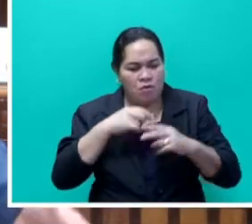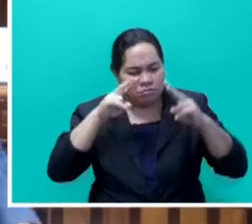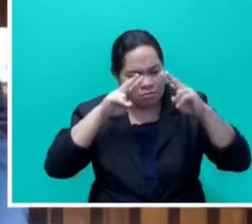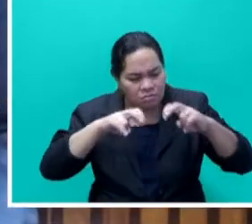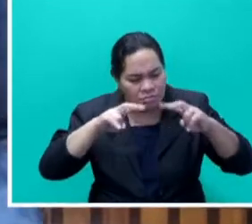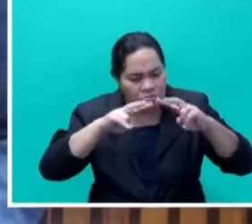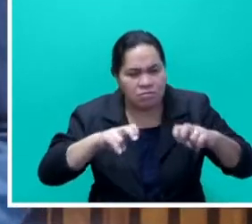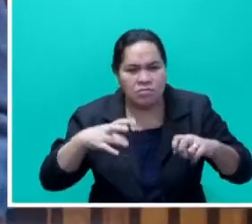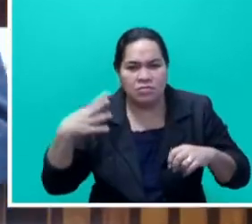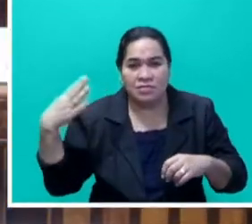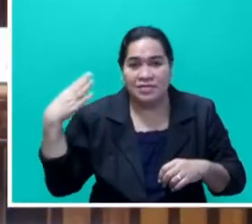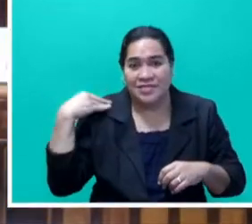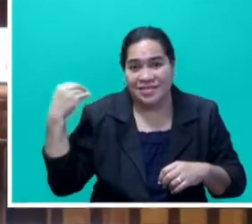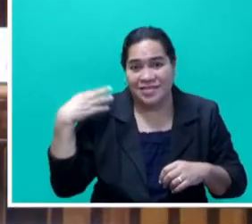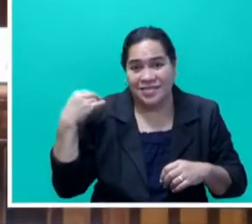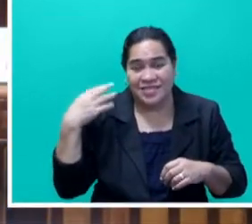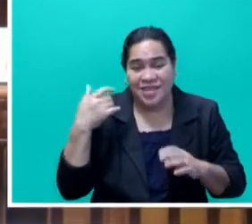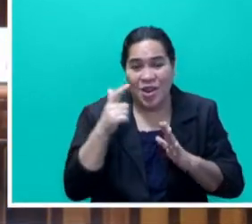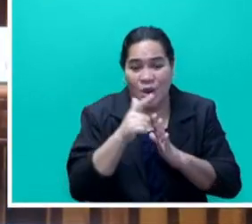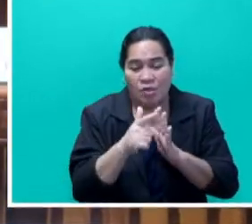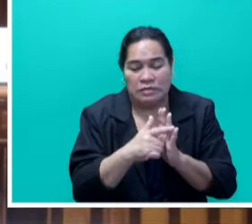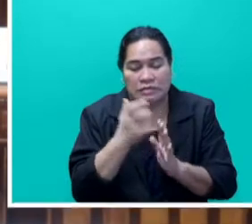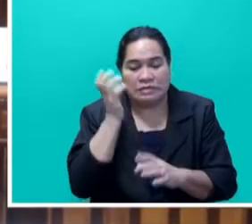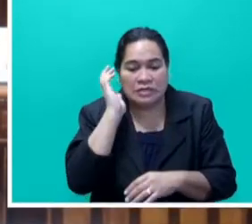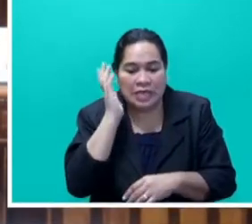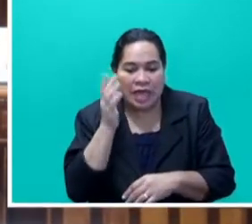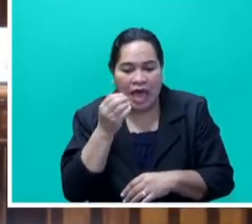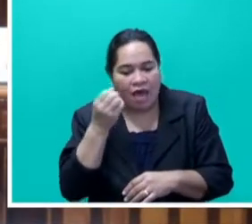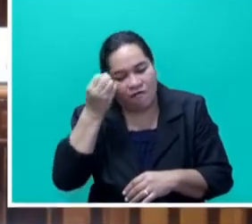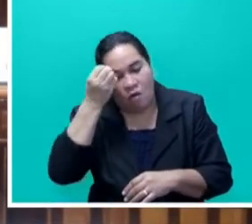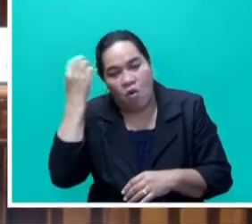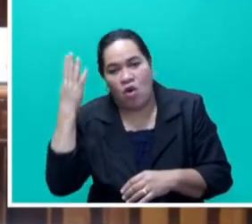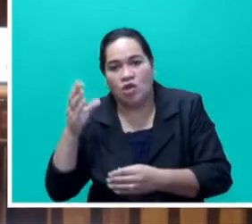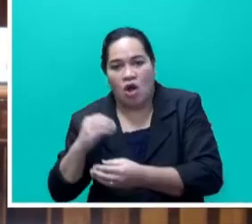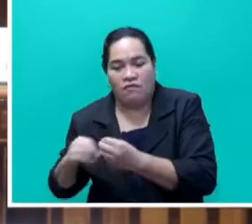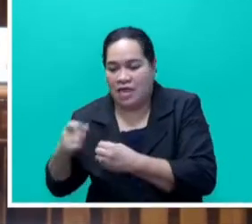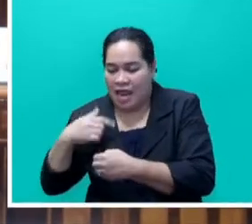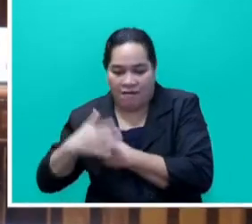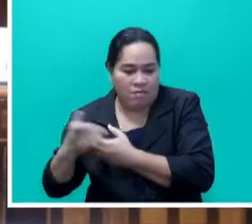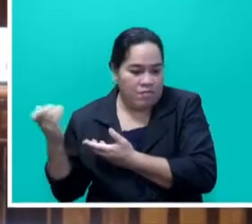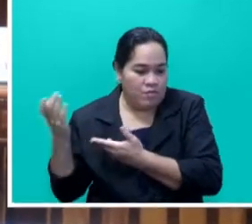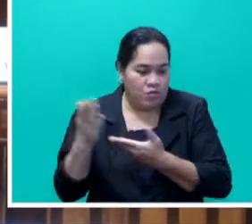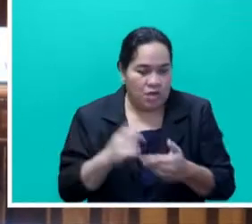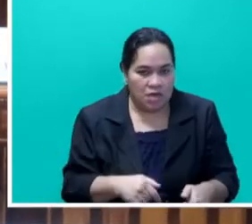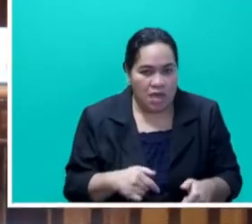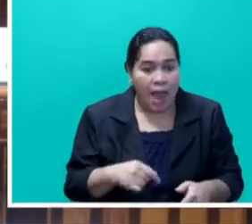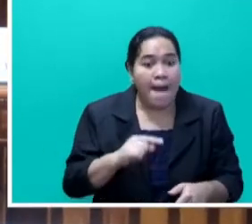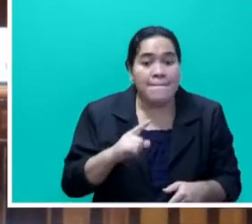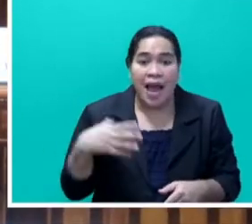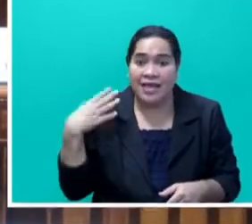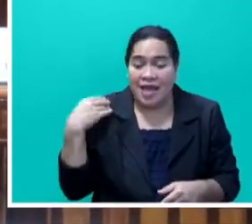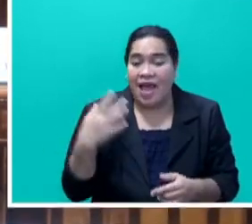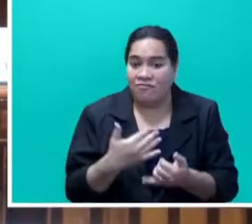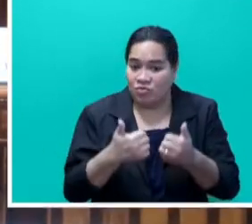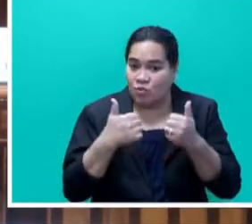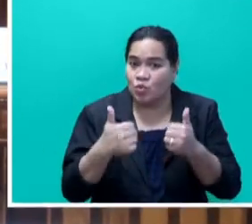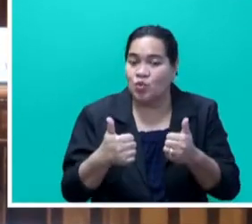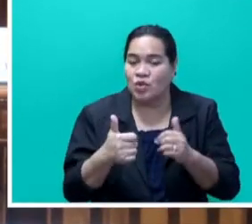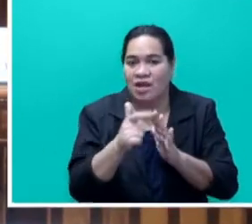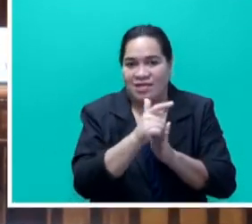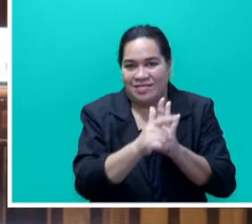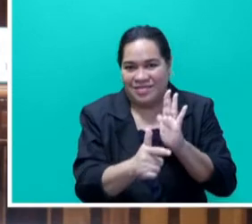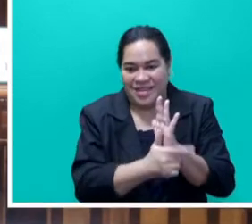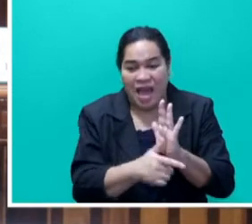Canada, and unfortunately I left it in the office, I didn't bring it here with me. But Canada, for example, has very good legislation in respect of this and